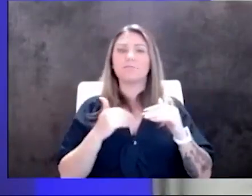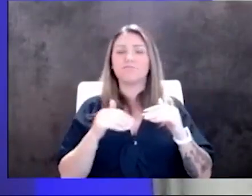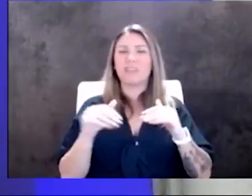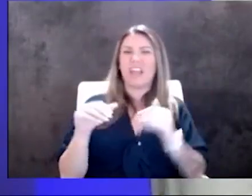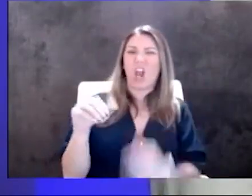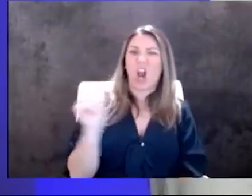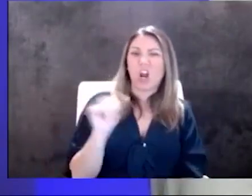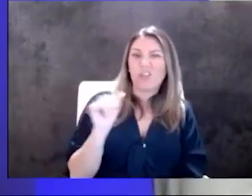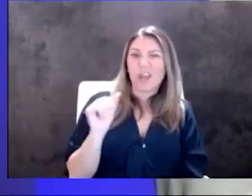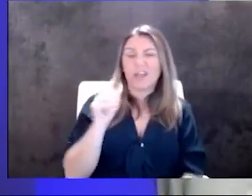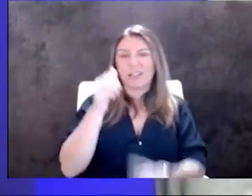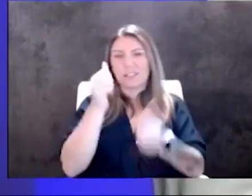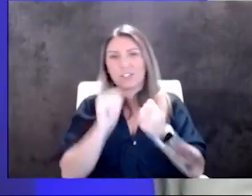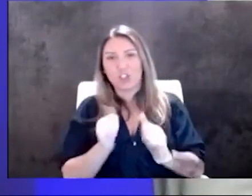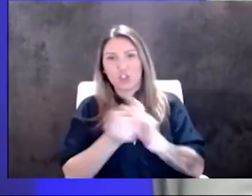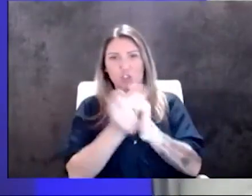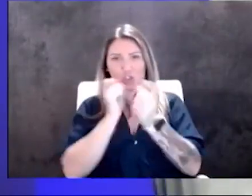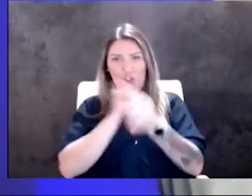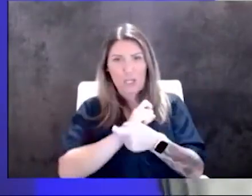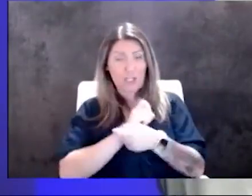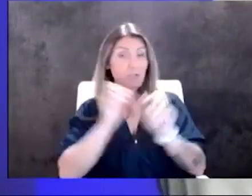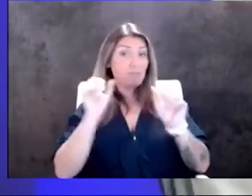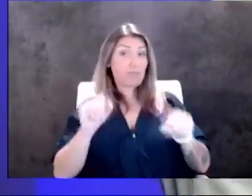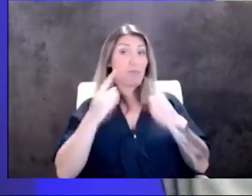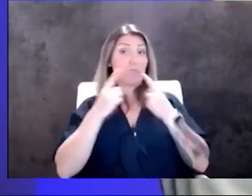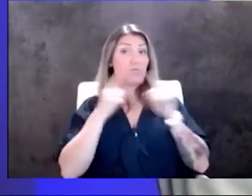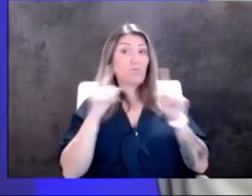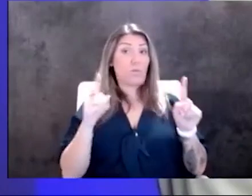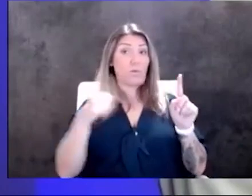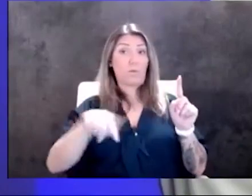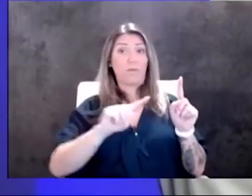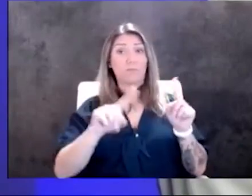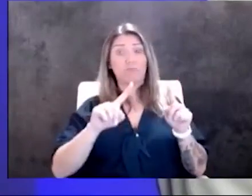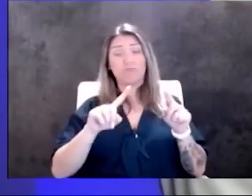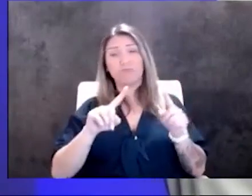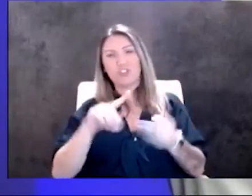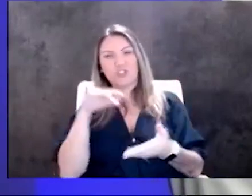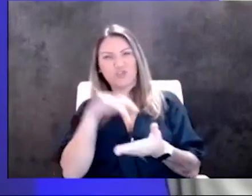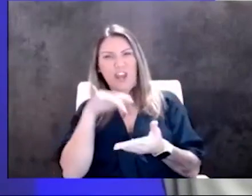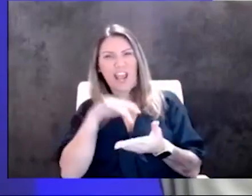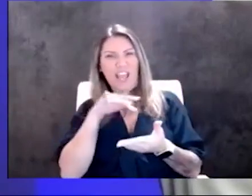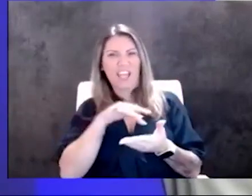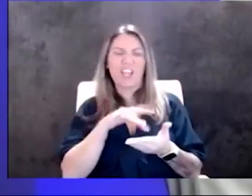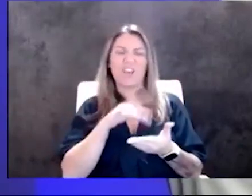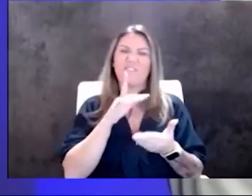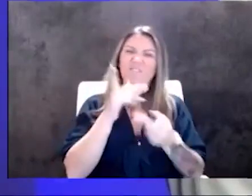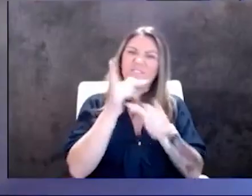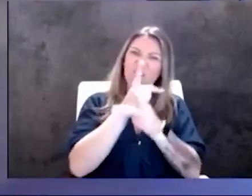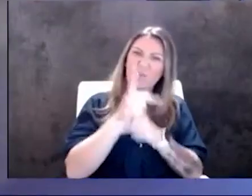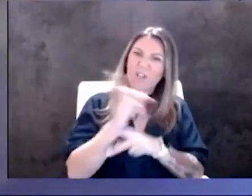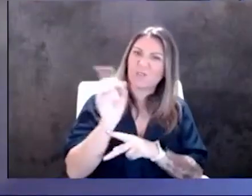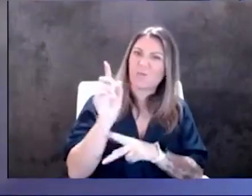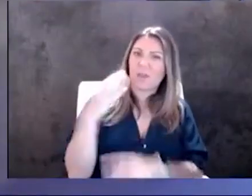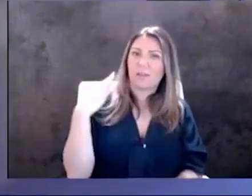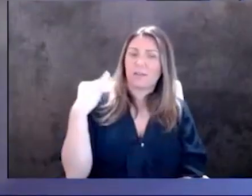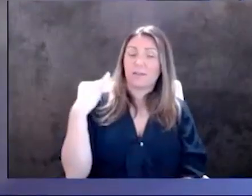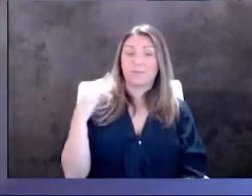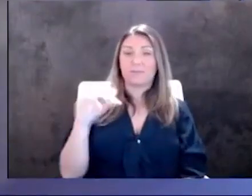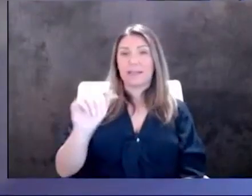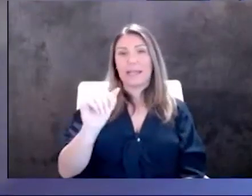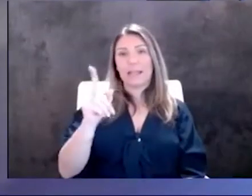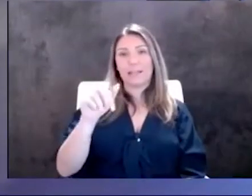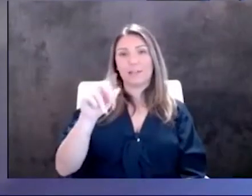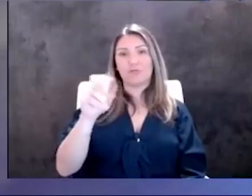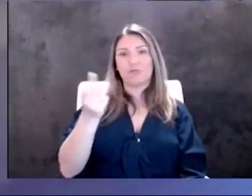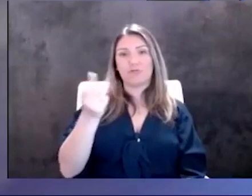degenerative changes, so it can work for those. That's where the trial really kind of figures out, who's going to be the ideal candidate. Adrian asks, would this be a treatment